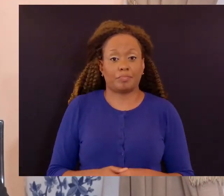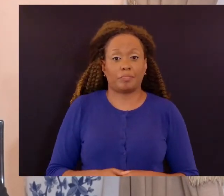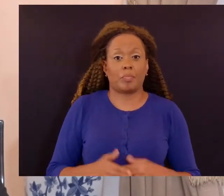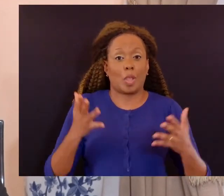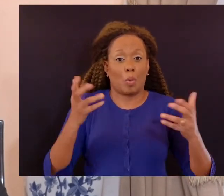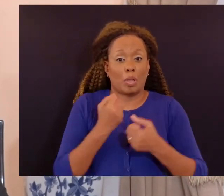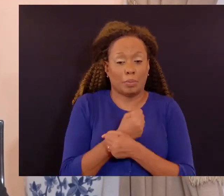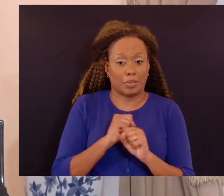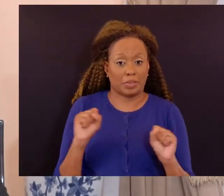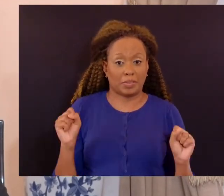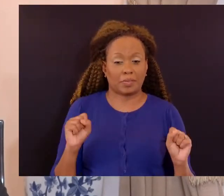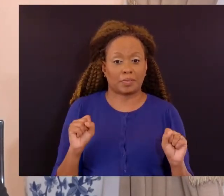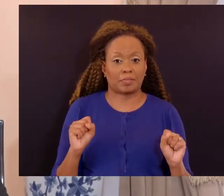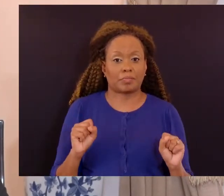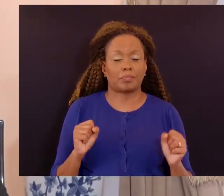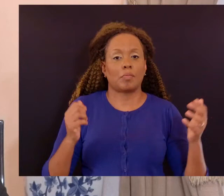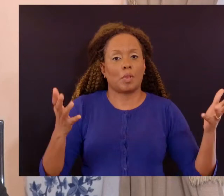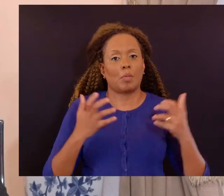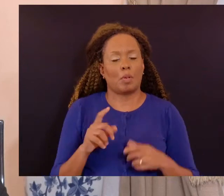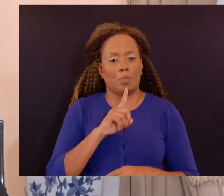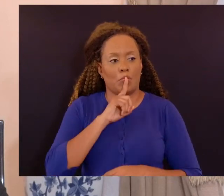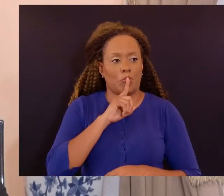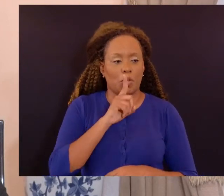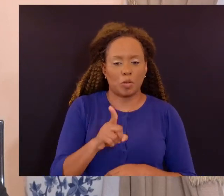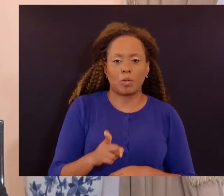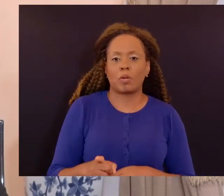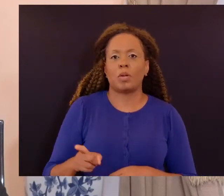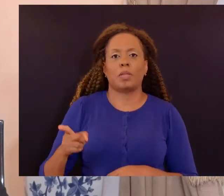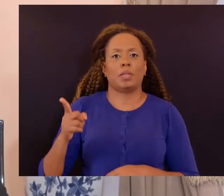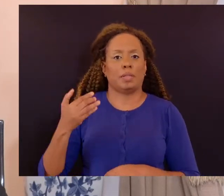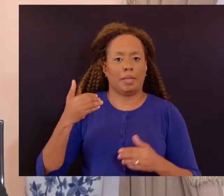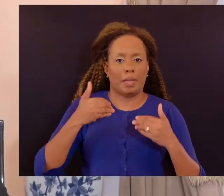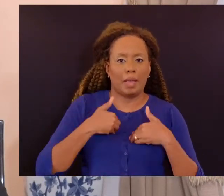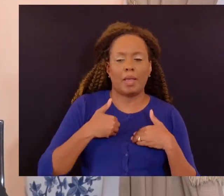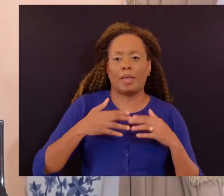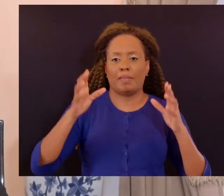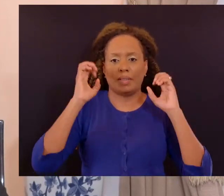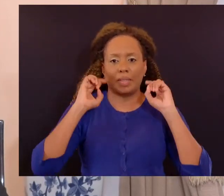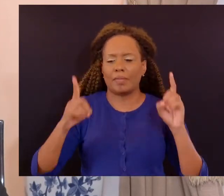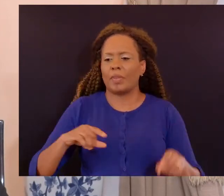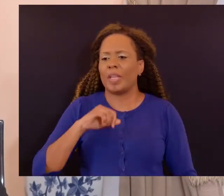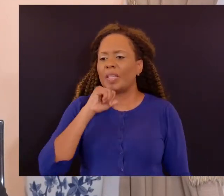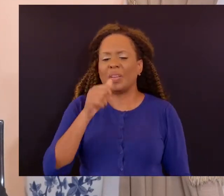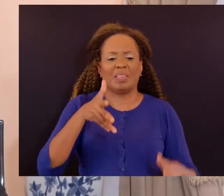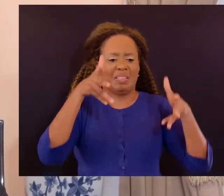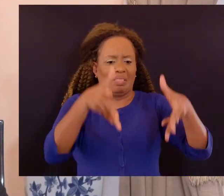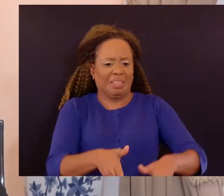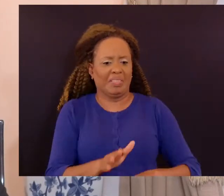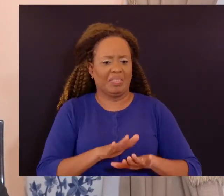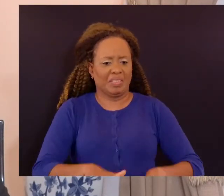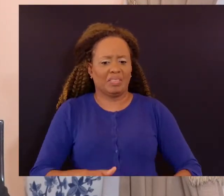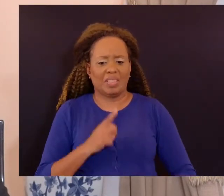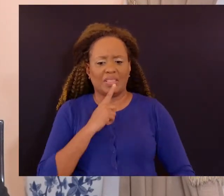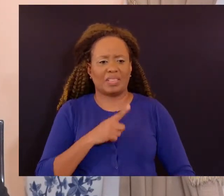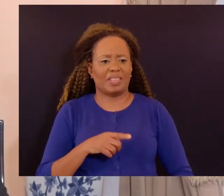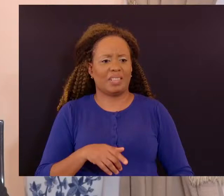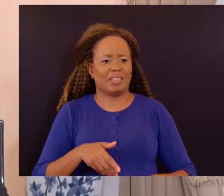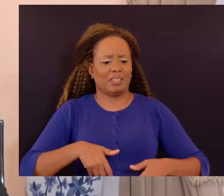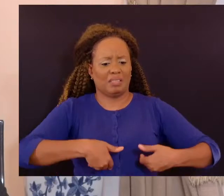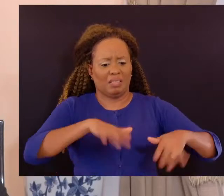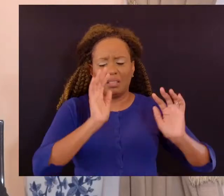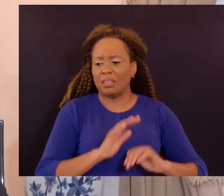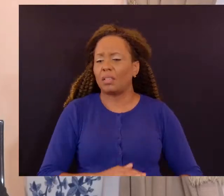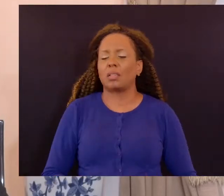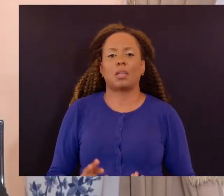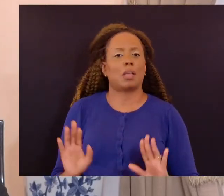safe. We're going to keep them to ensure that they get the benefit of education. We're not discarding our children and sending them out to be idle. So